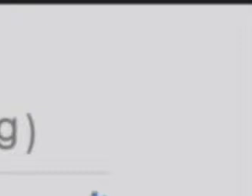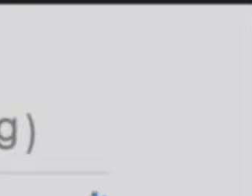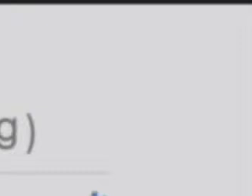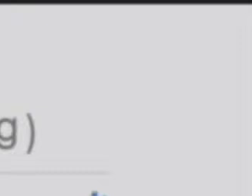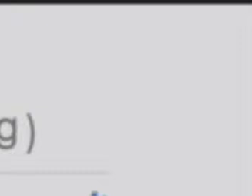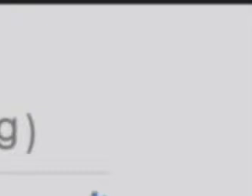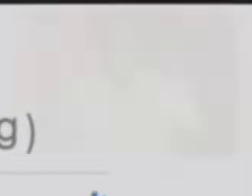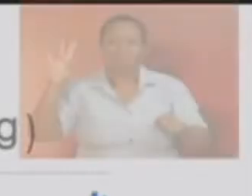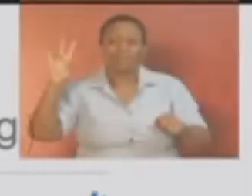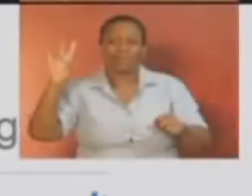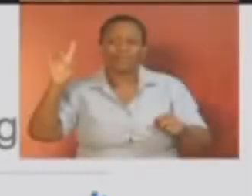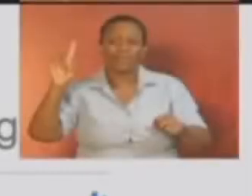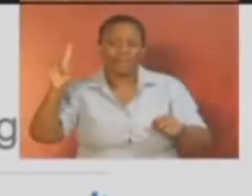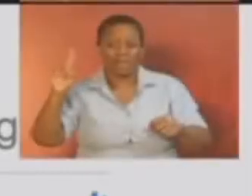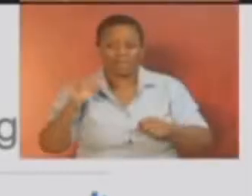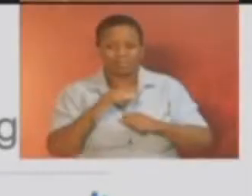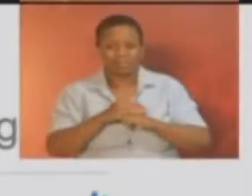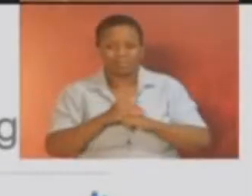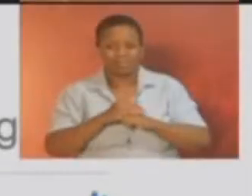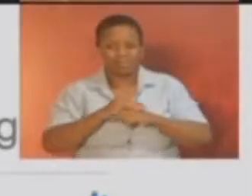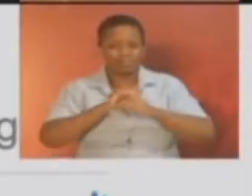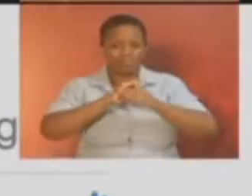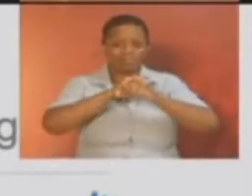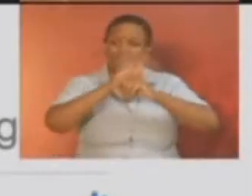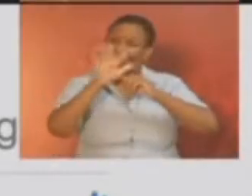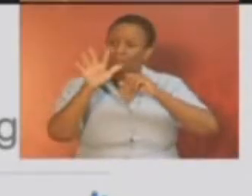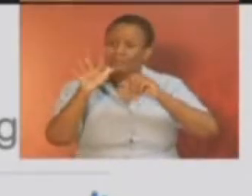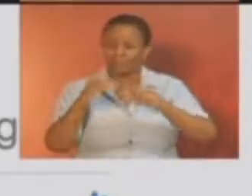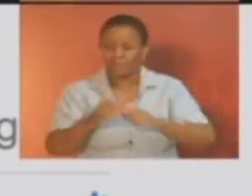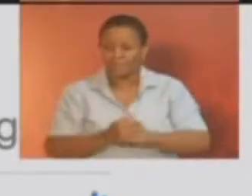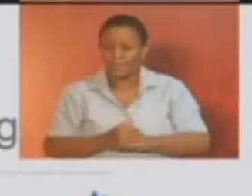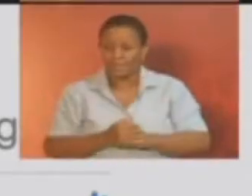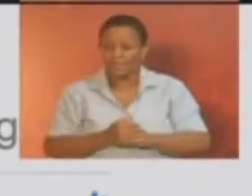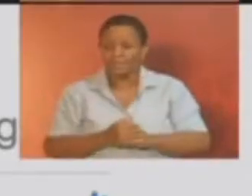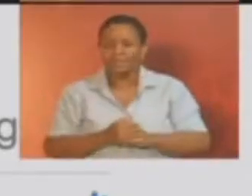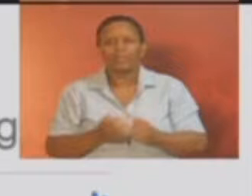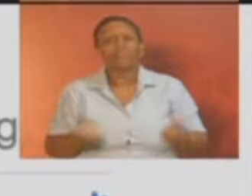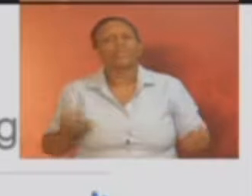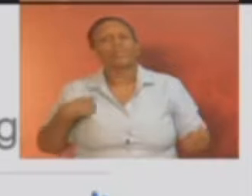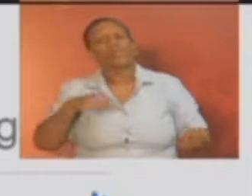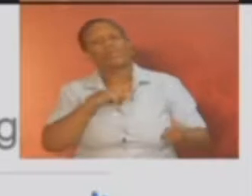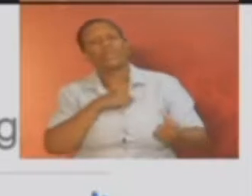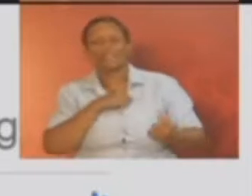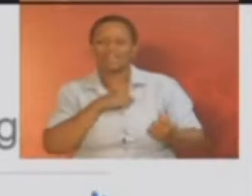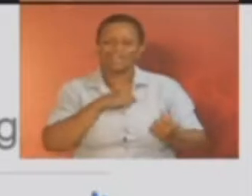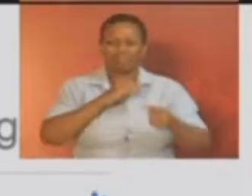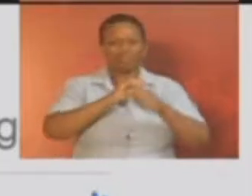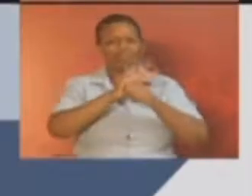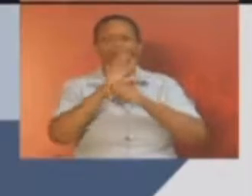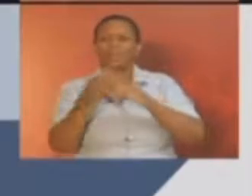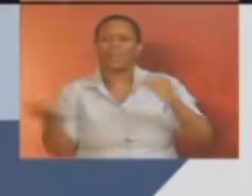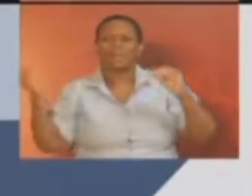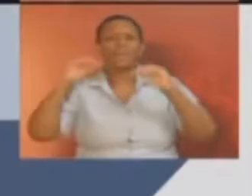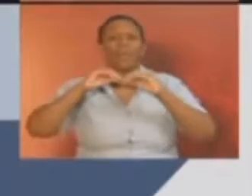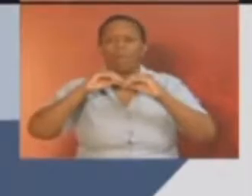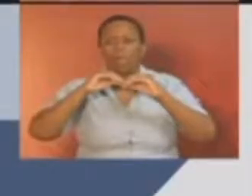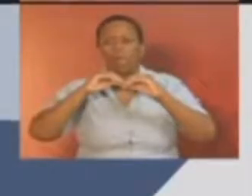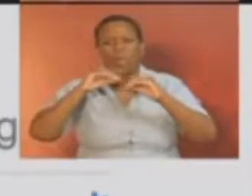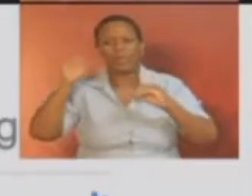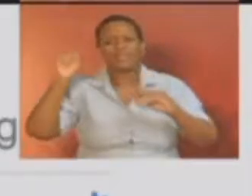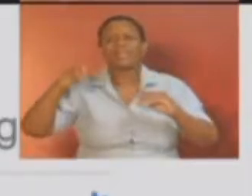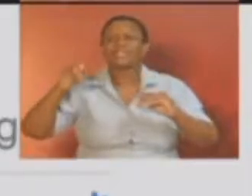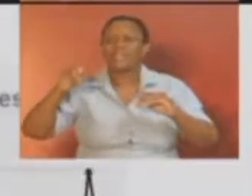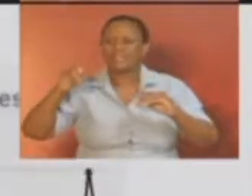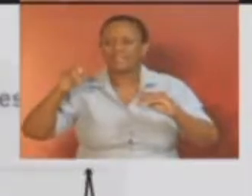note that the more cases we have, the more need for hospitalization and the demand for hospital beds.